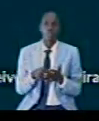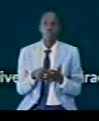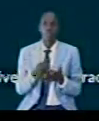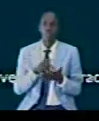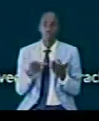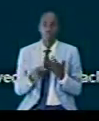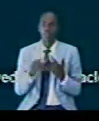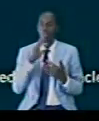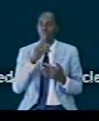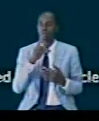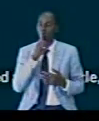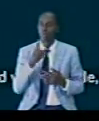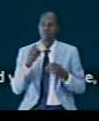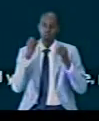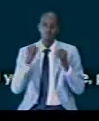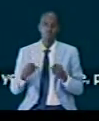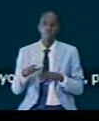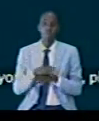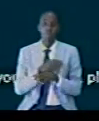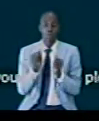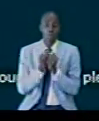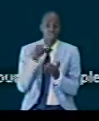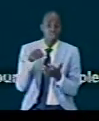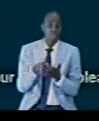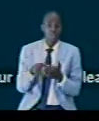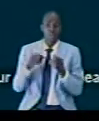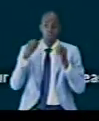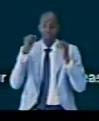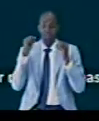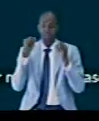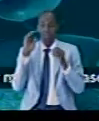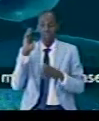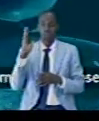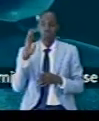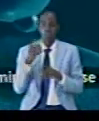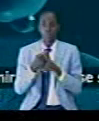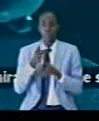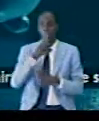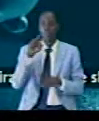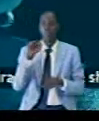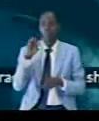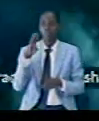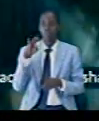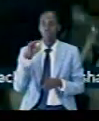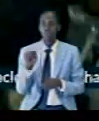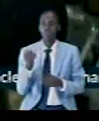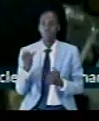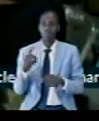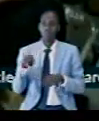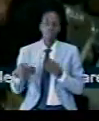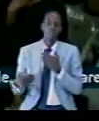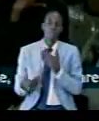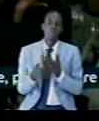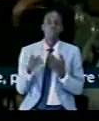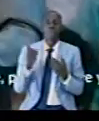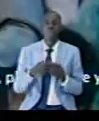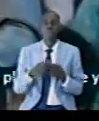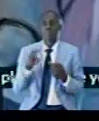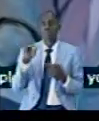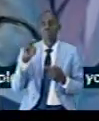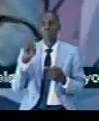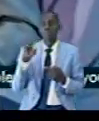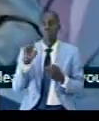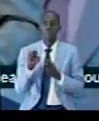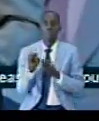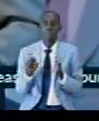powerful. And with that testimony from Lusaka, Zambia, we return to the moderating overseer.